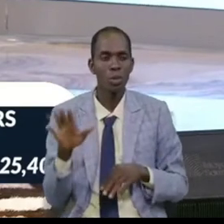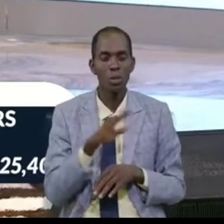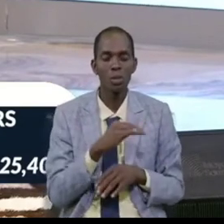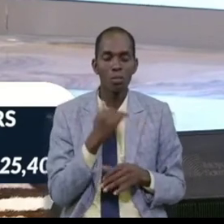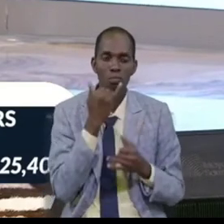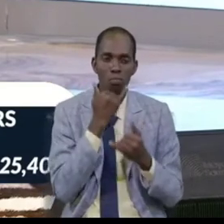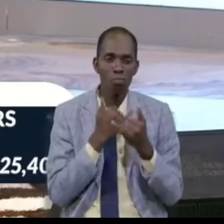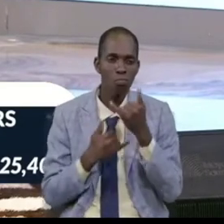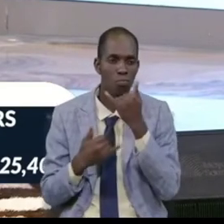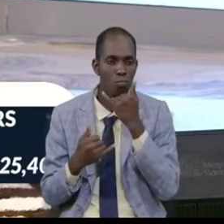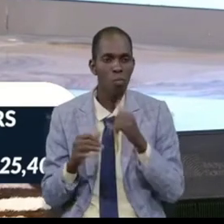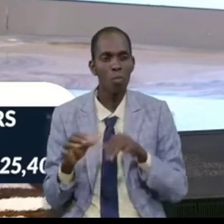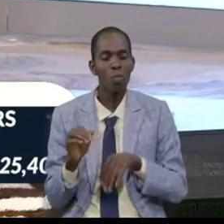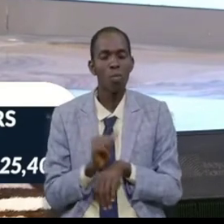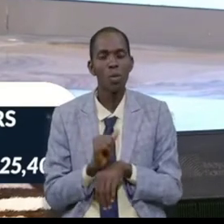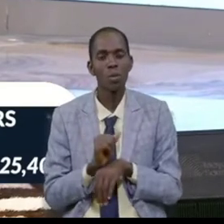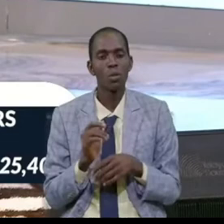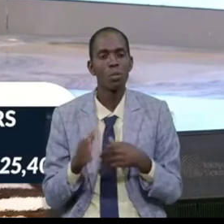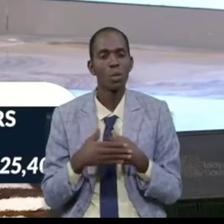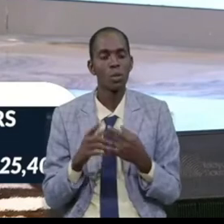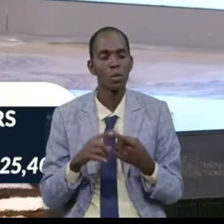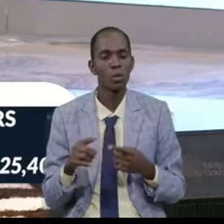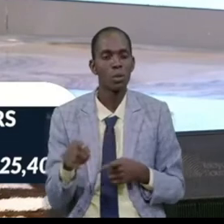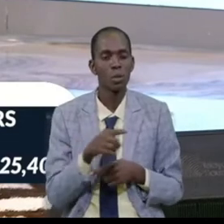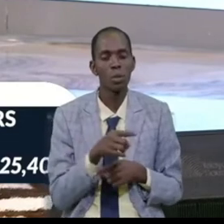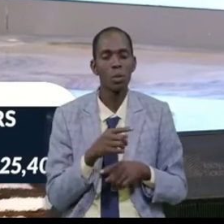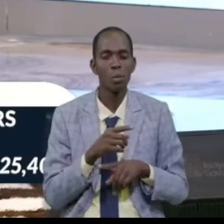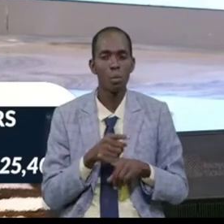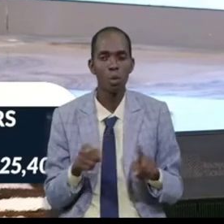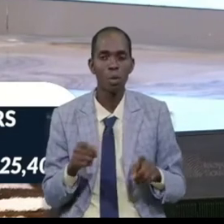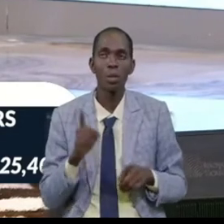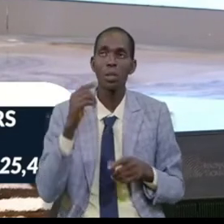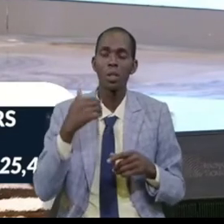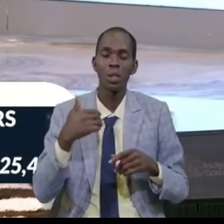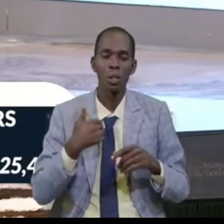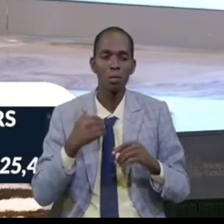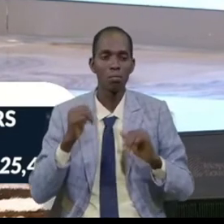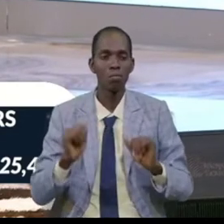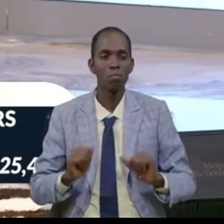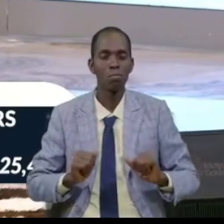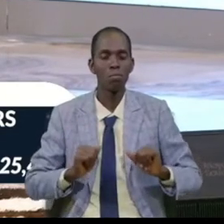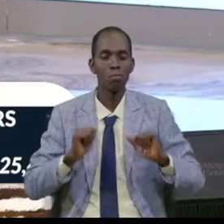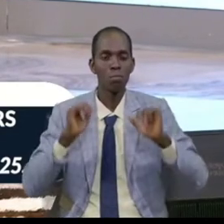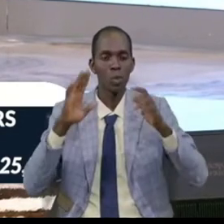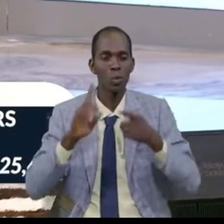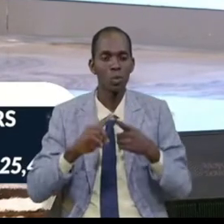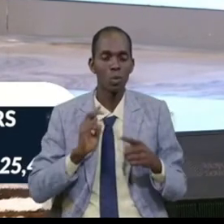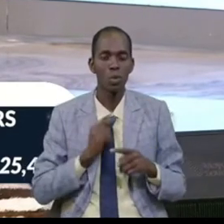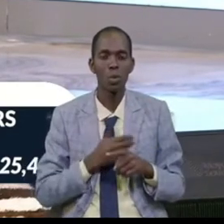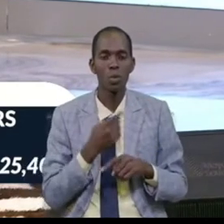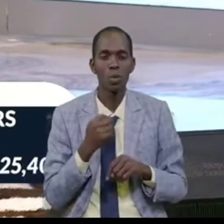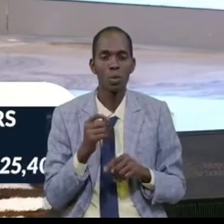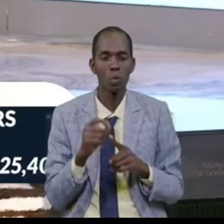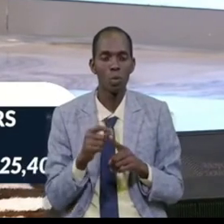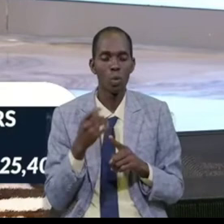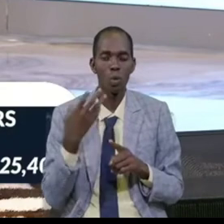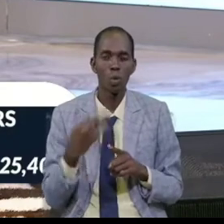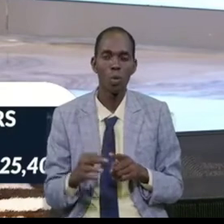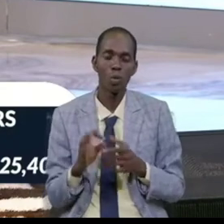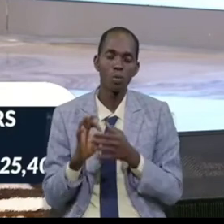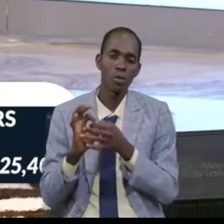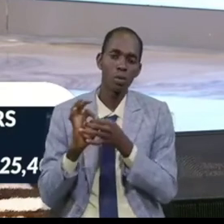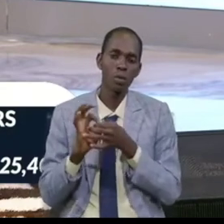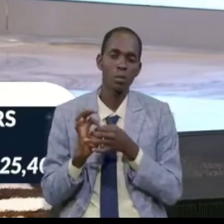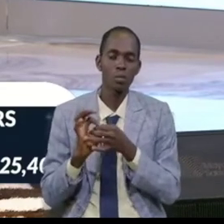trespasses unto them, and he has committed unto us the word of